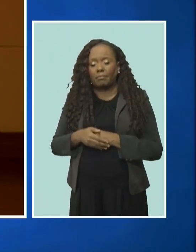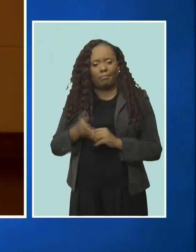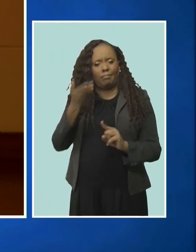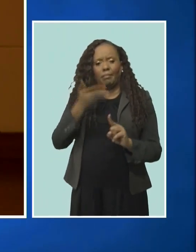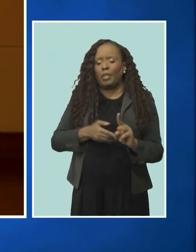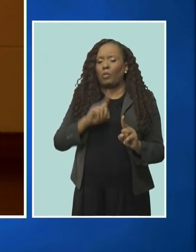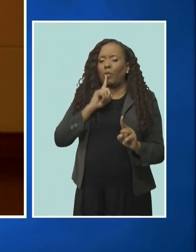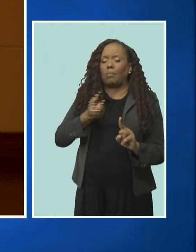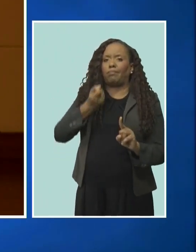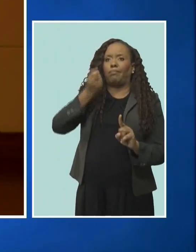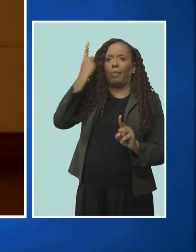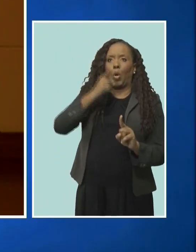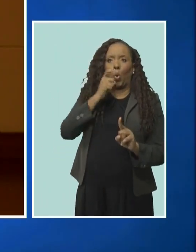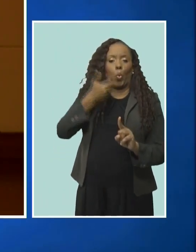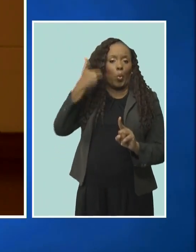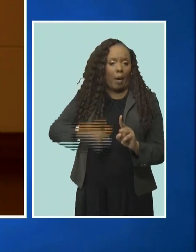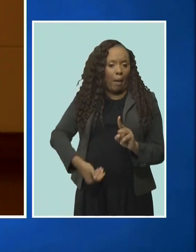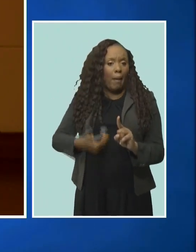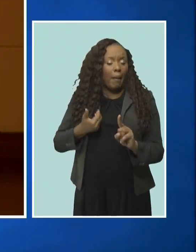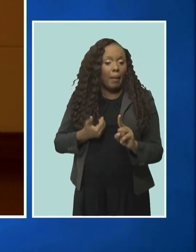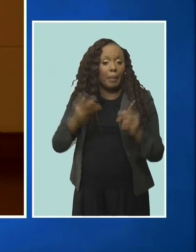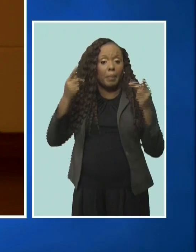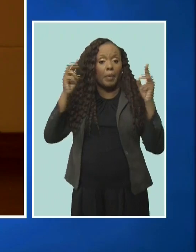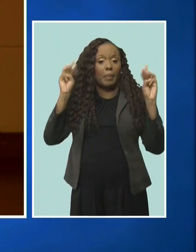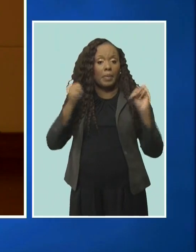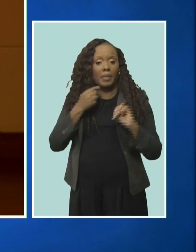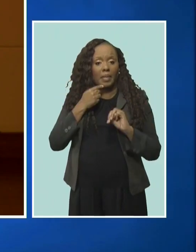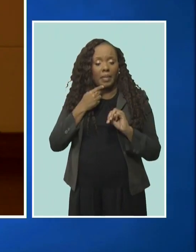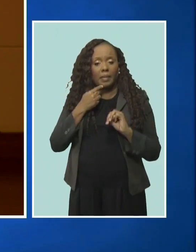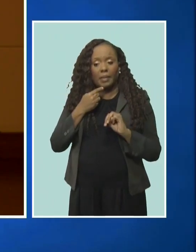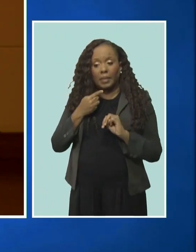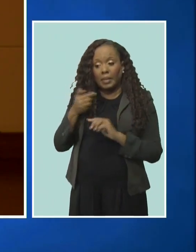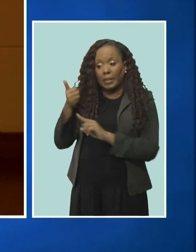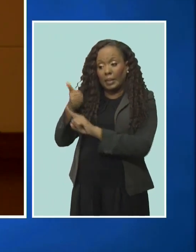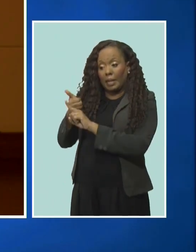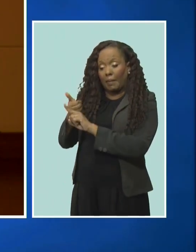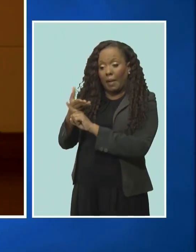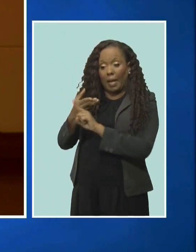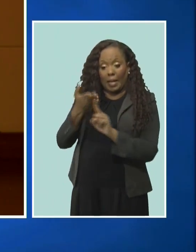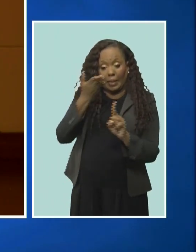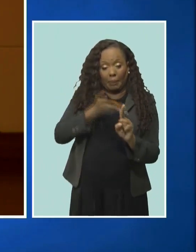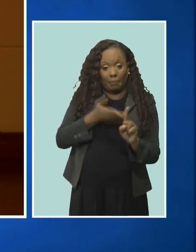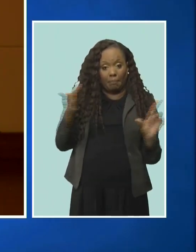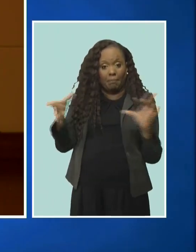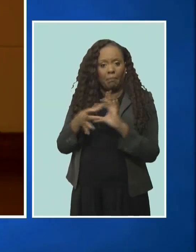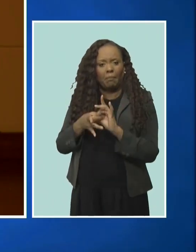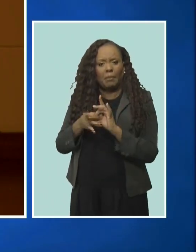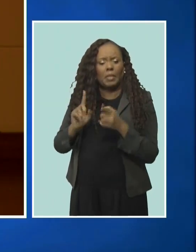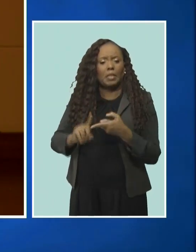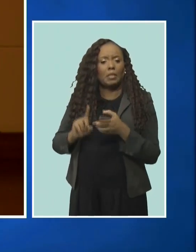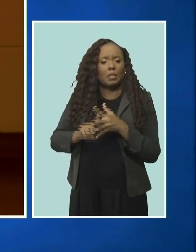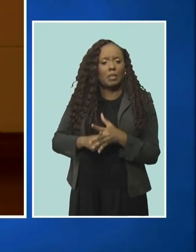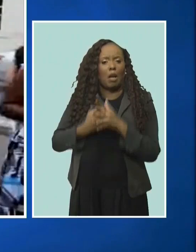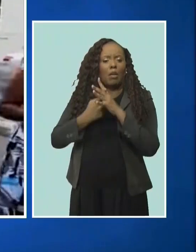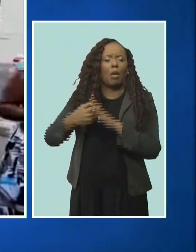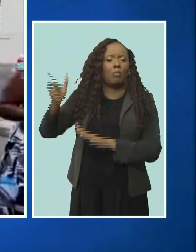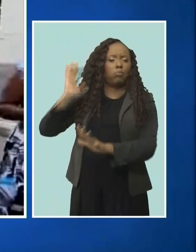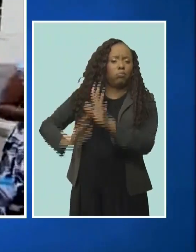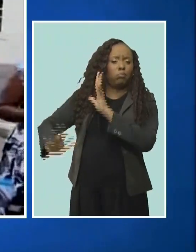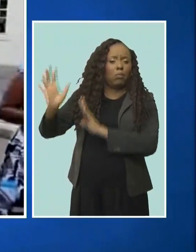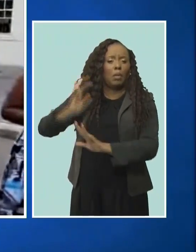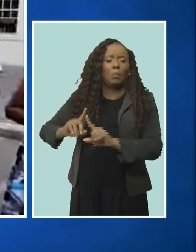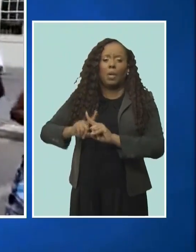people. Prime Minister Motley says her association with Mr. Marshall goes back many years, but what she holds